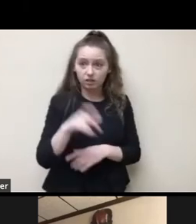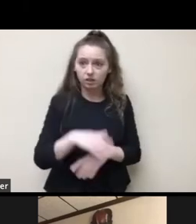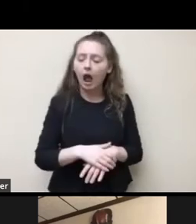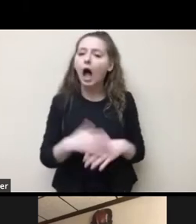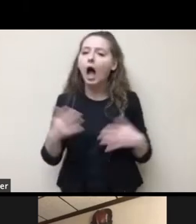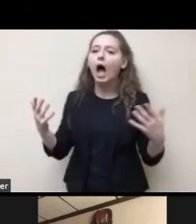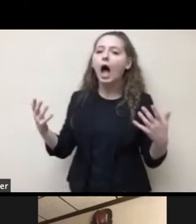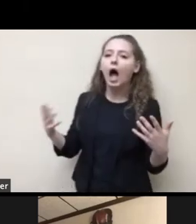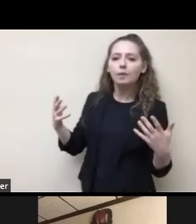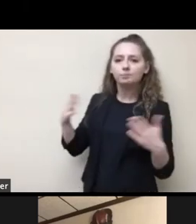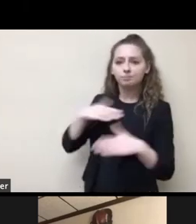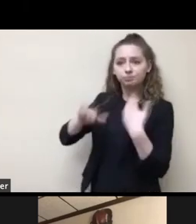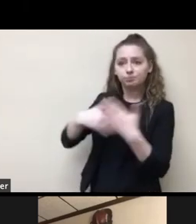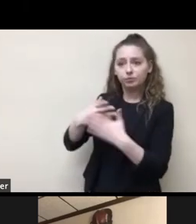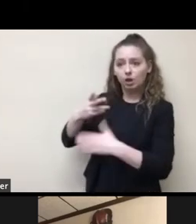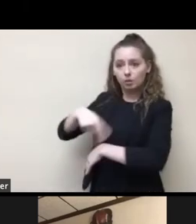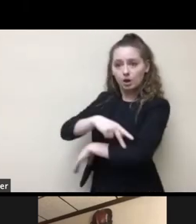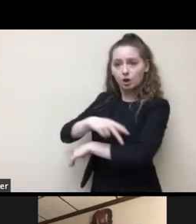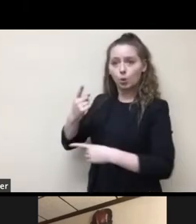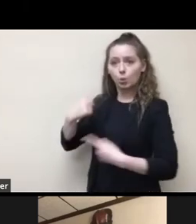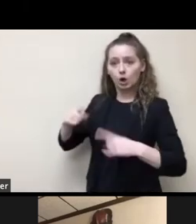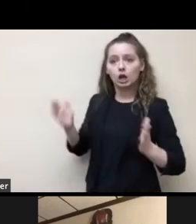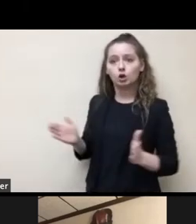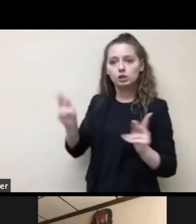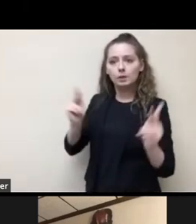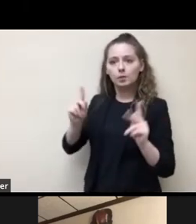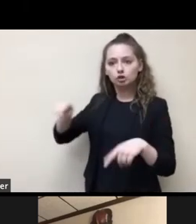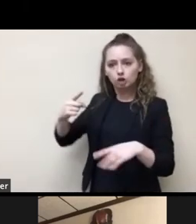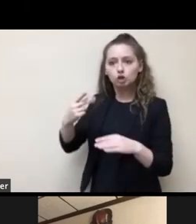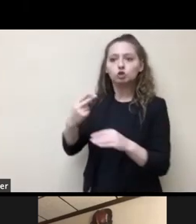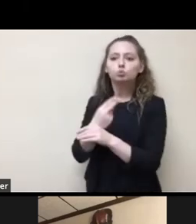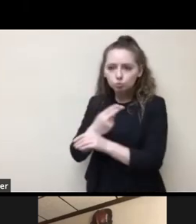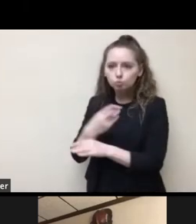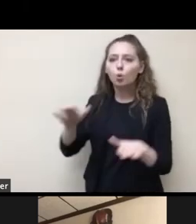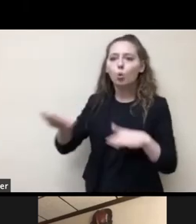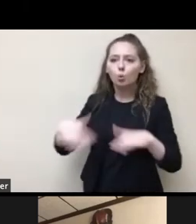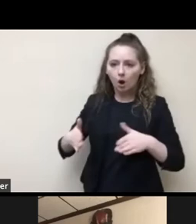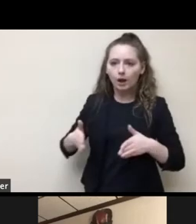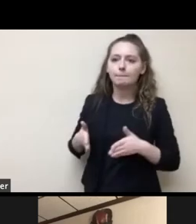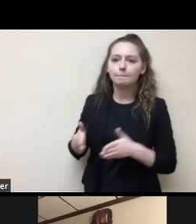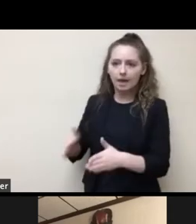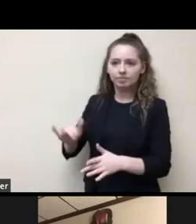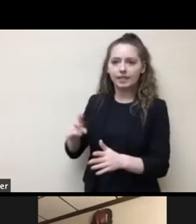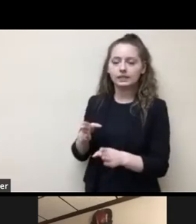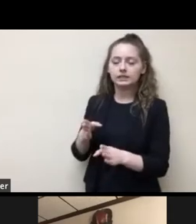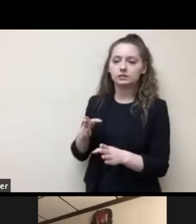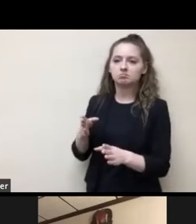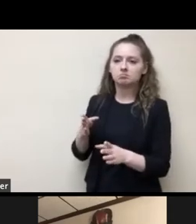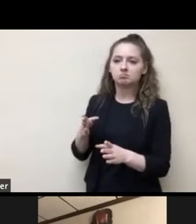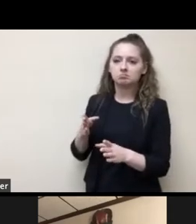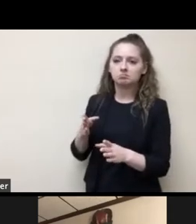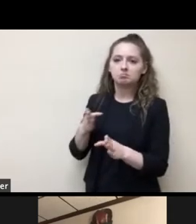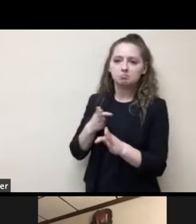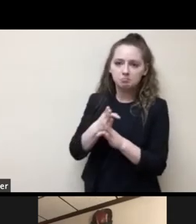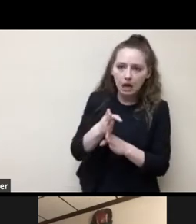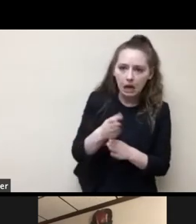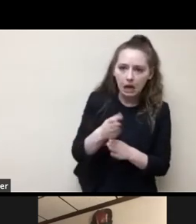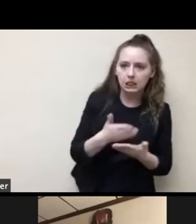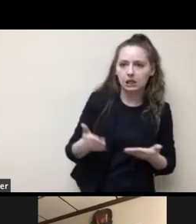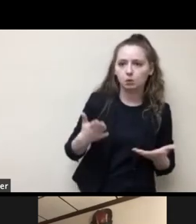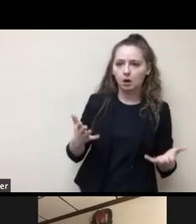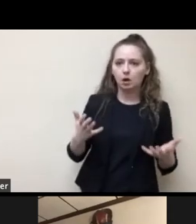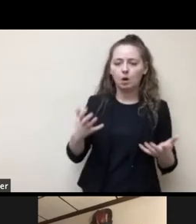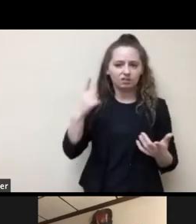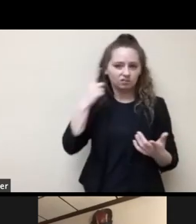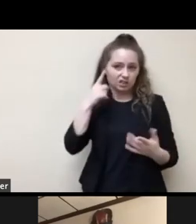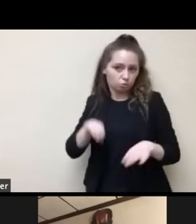parks, we're encouraging people to just use the walking paths. That's the main thing that we really want to think is open in all of our parks. And we